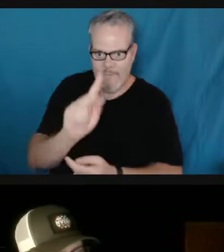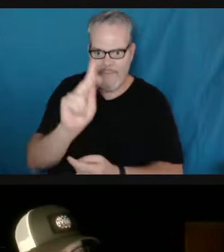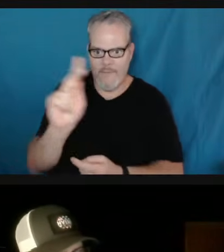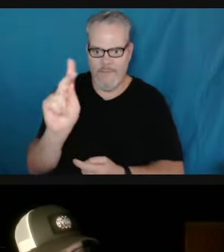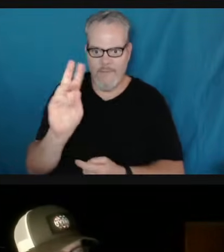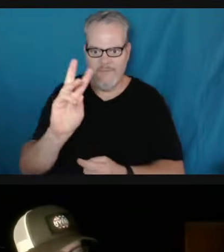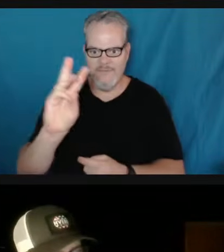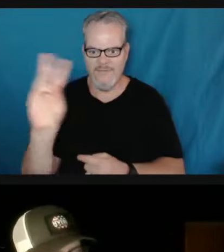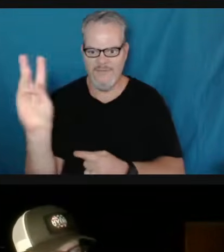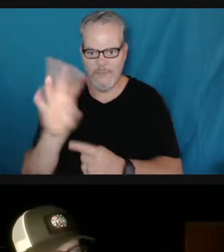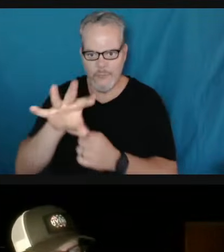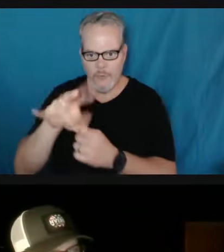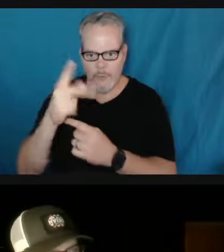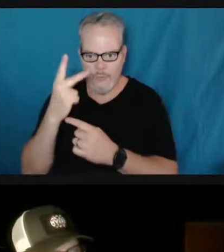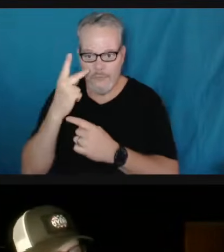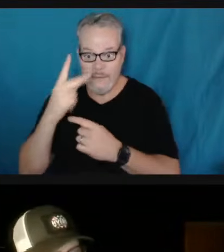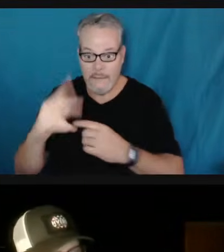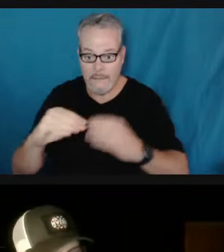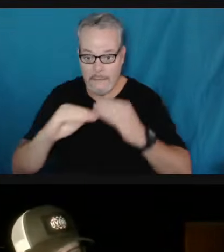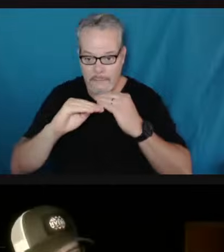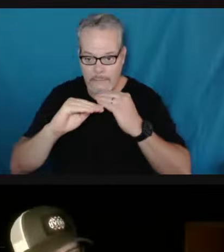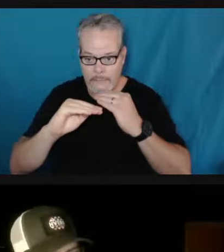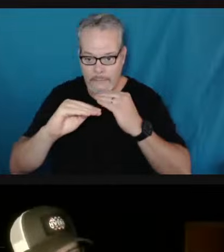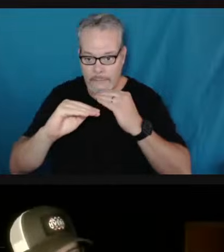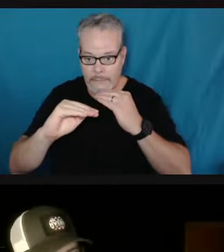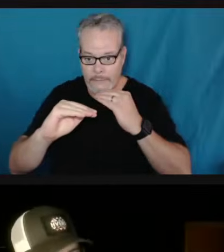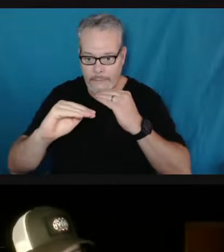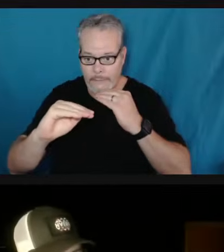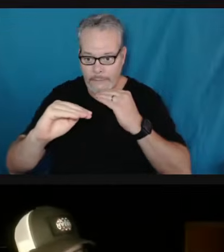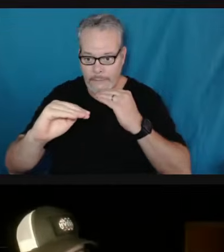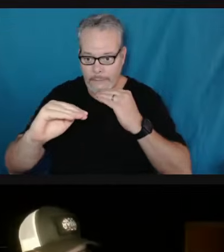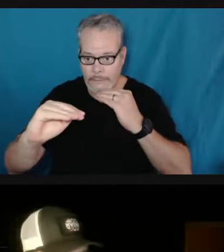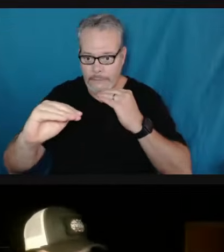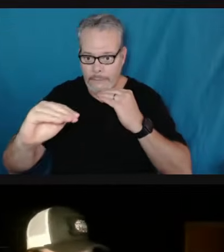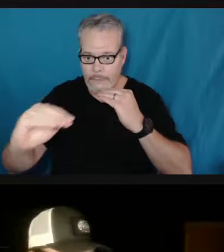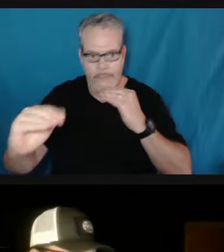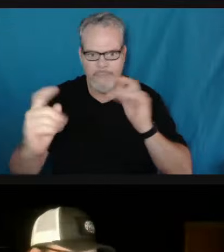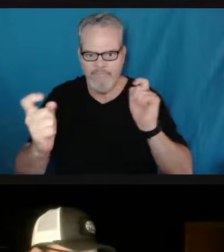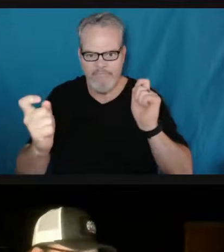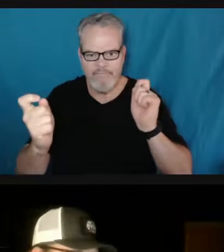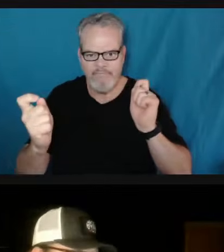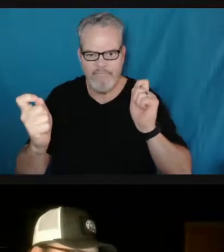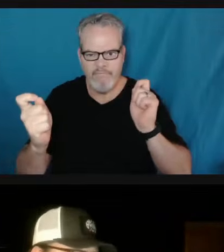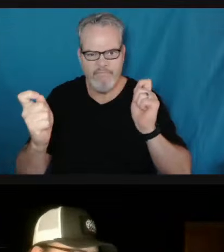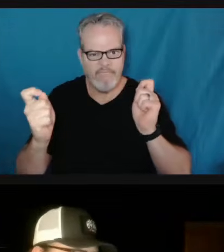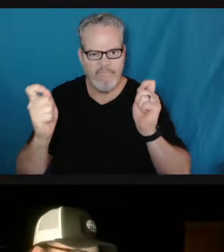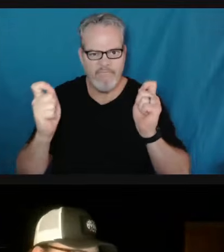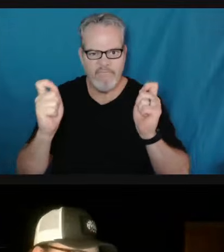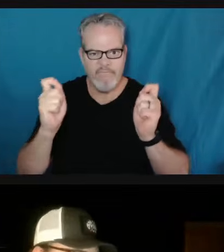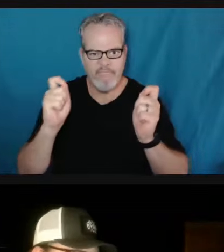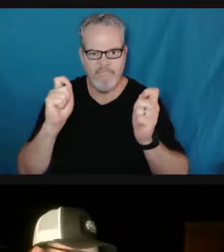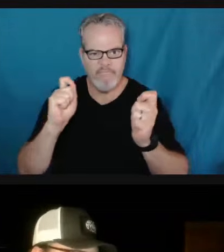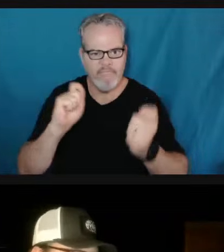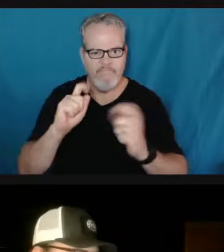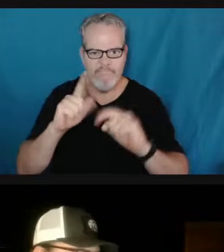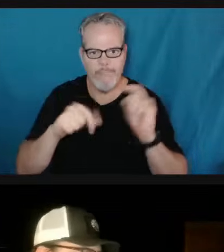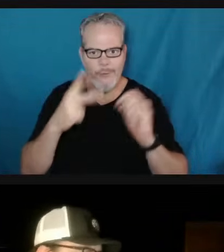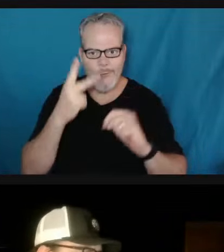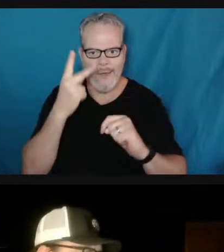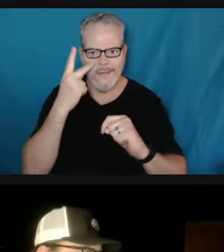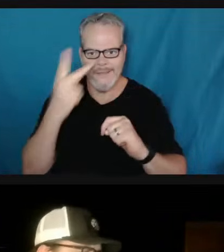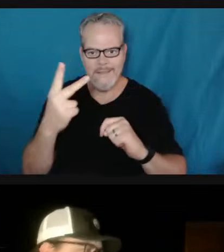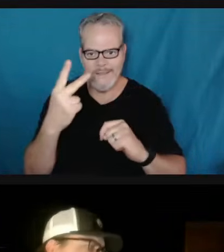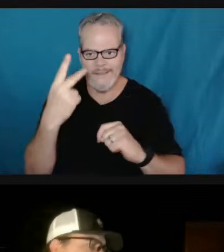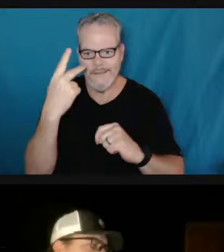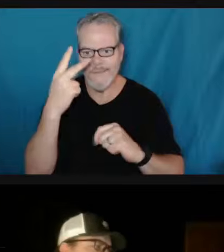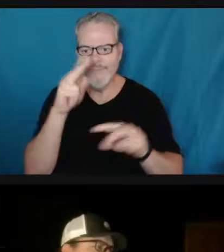a whole lot change. You see the plume move around a little bit, but not really anything you can see with any